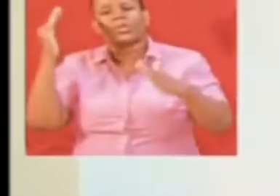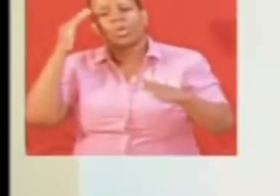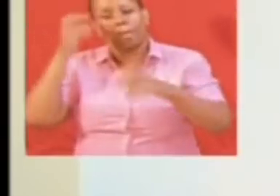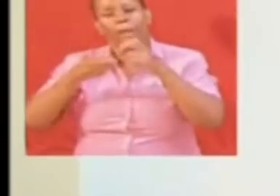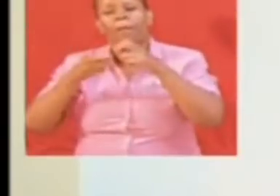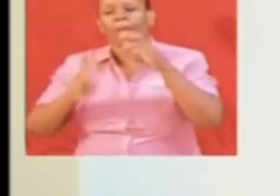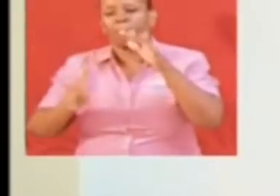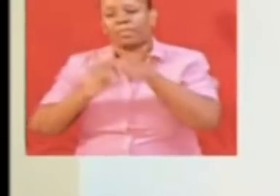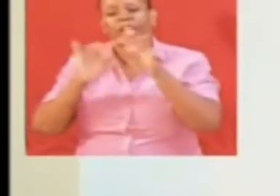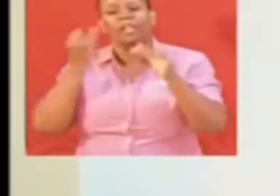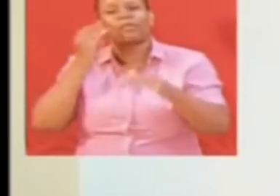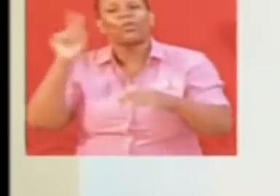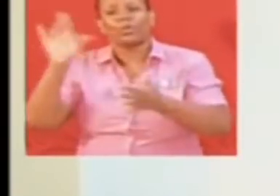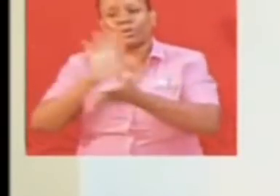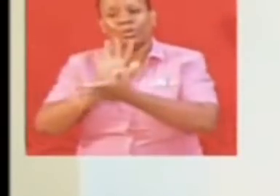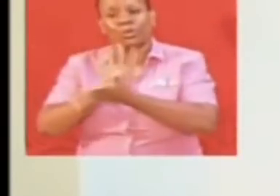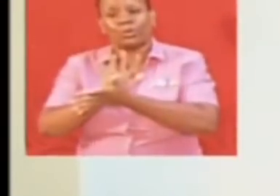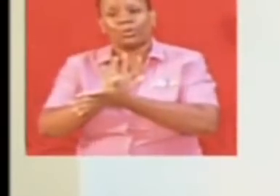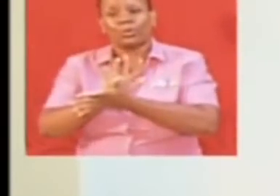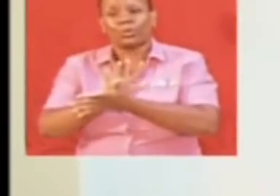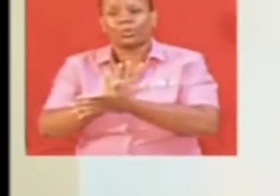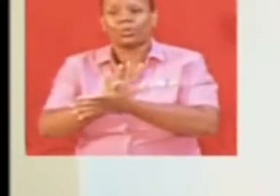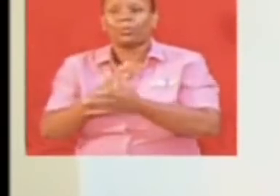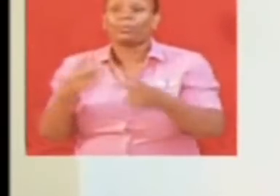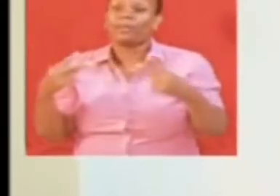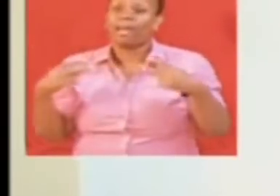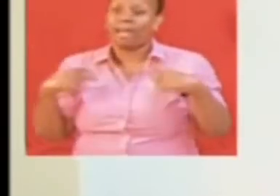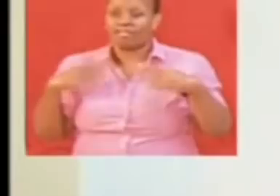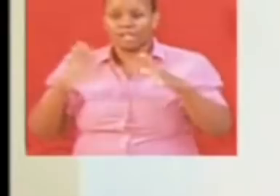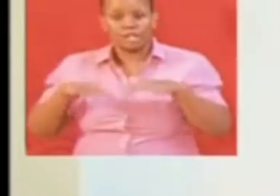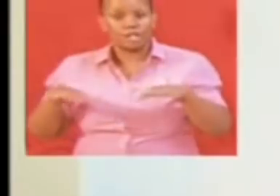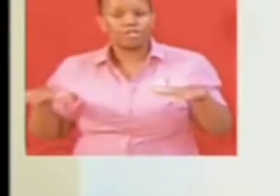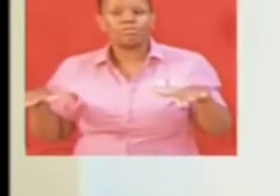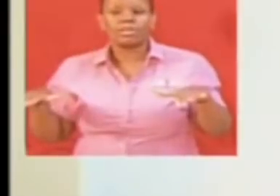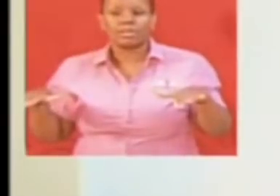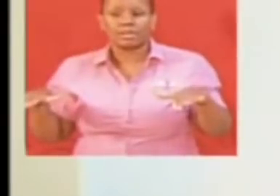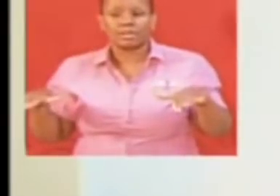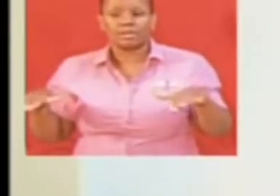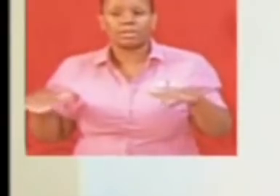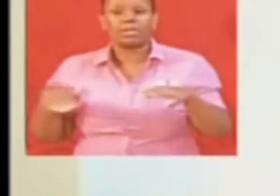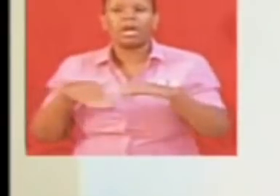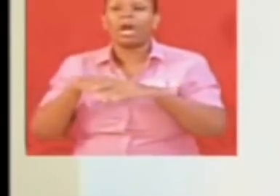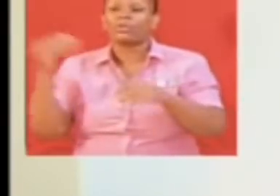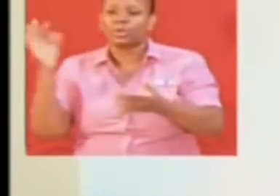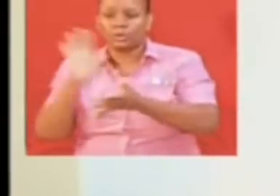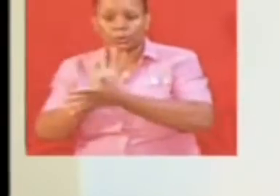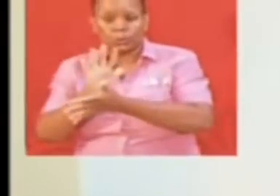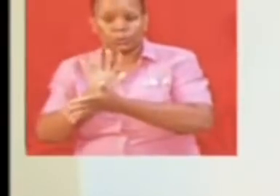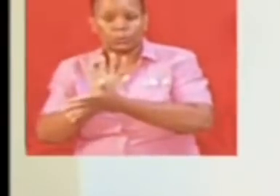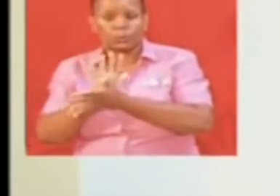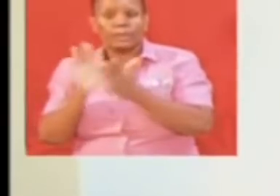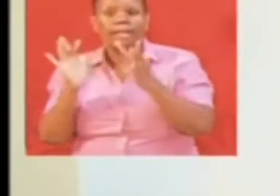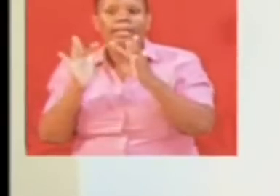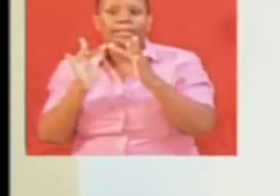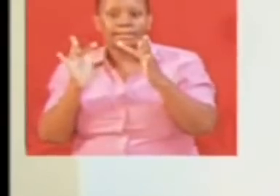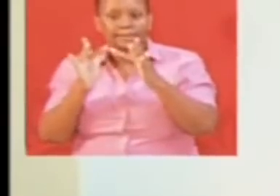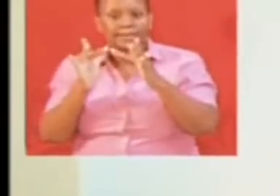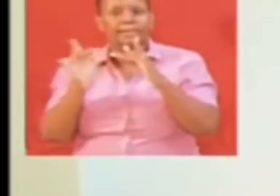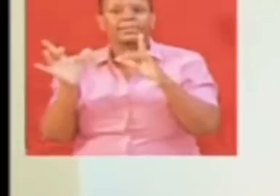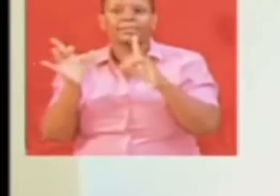from school, and we have also had many other decisions made that are